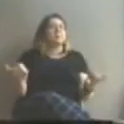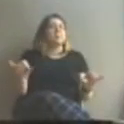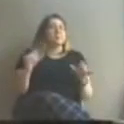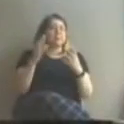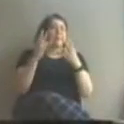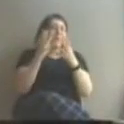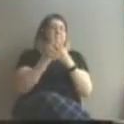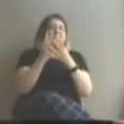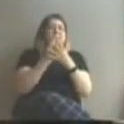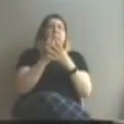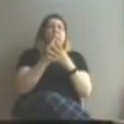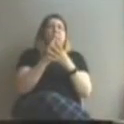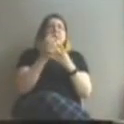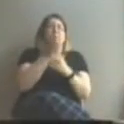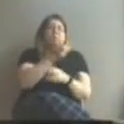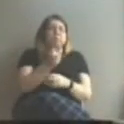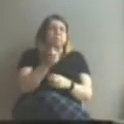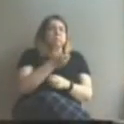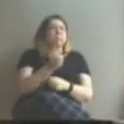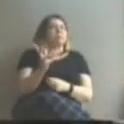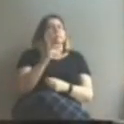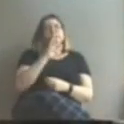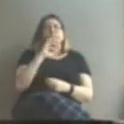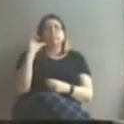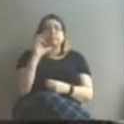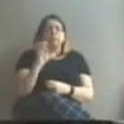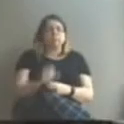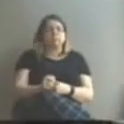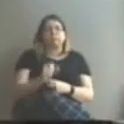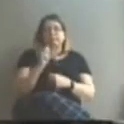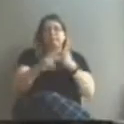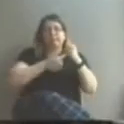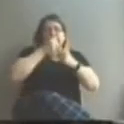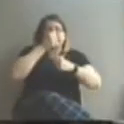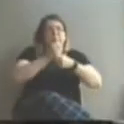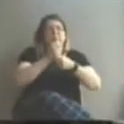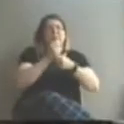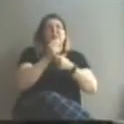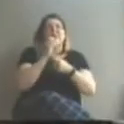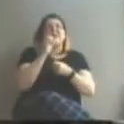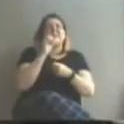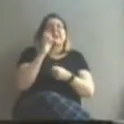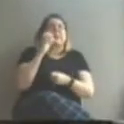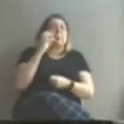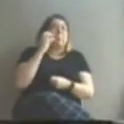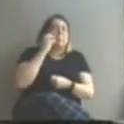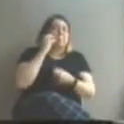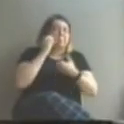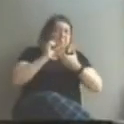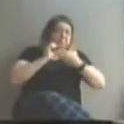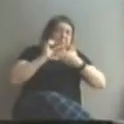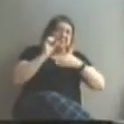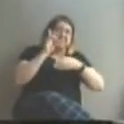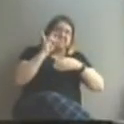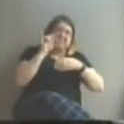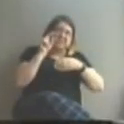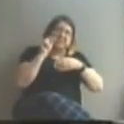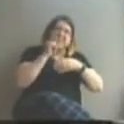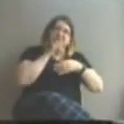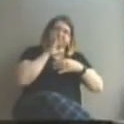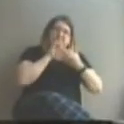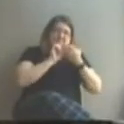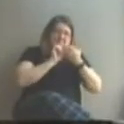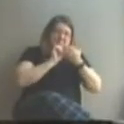It's filters that are years old, that have inches and inches of dust on them. So